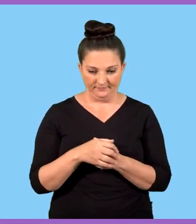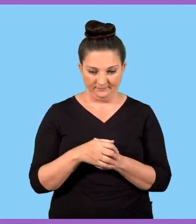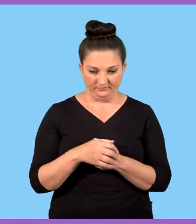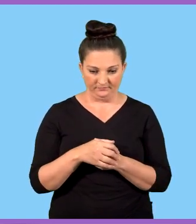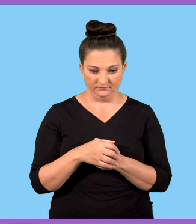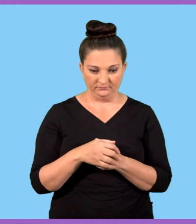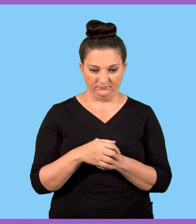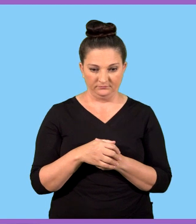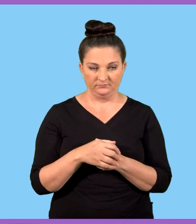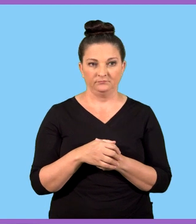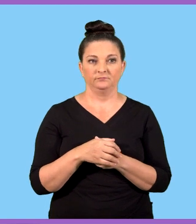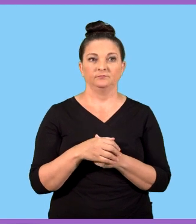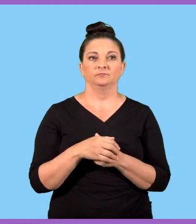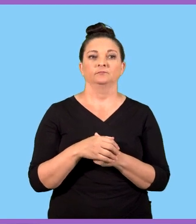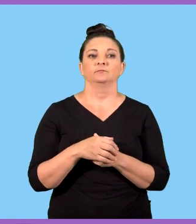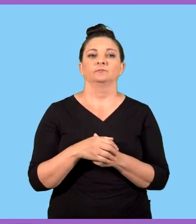be